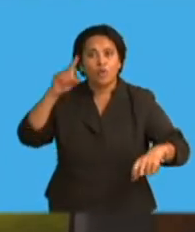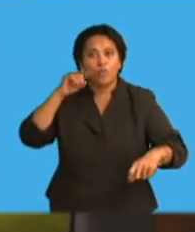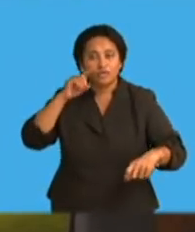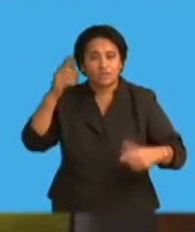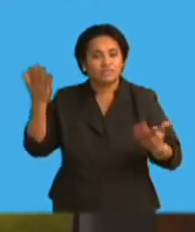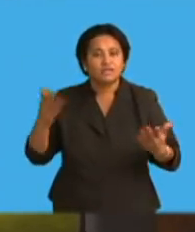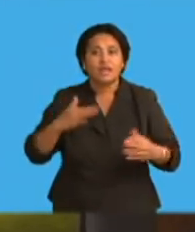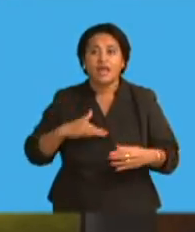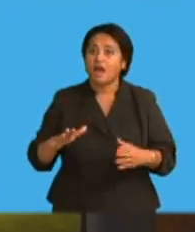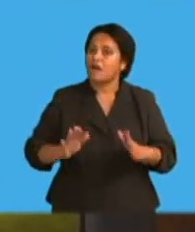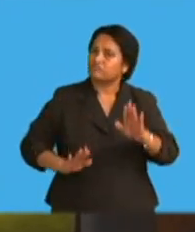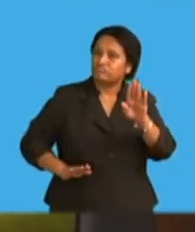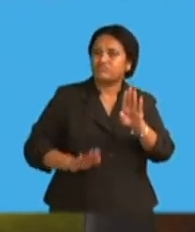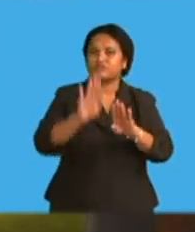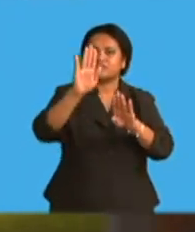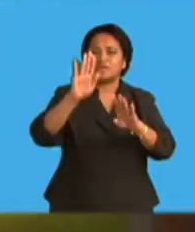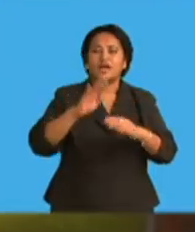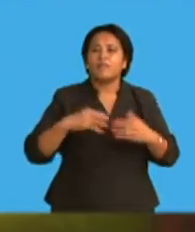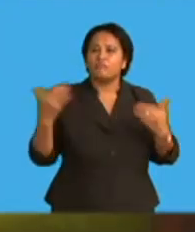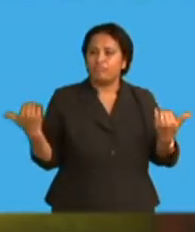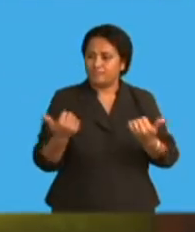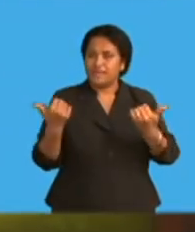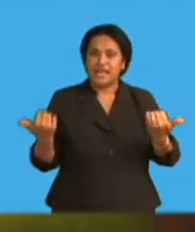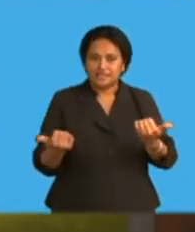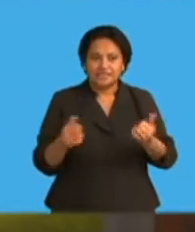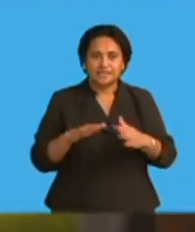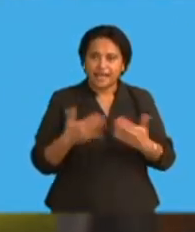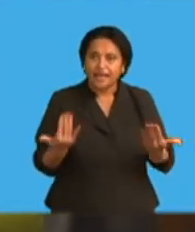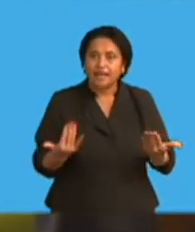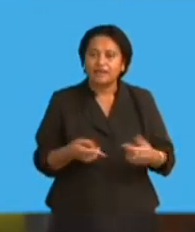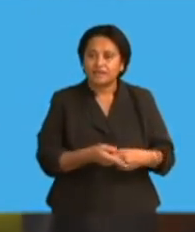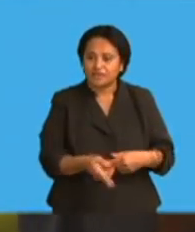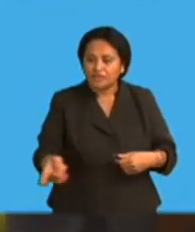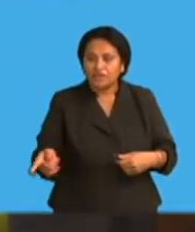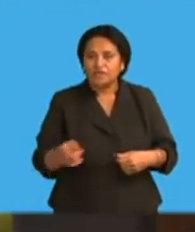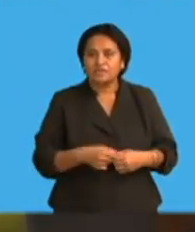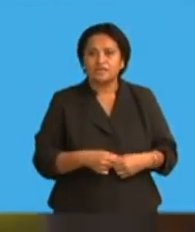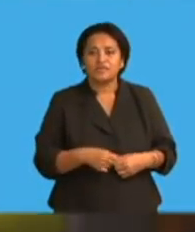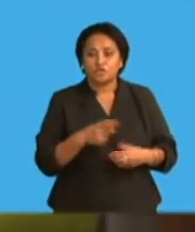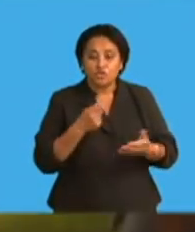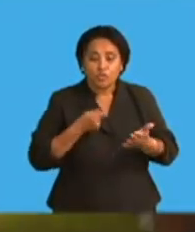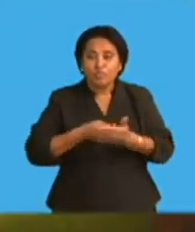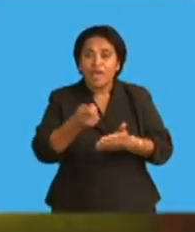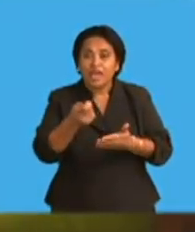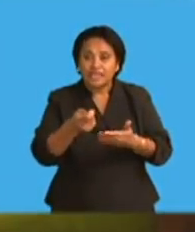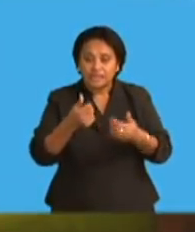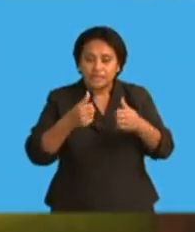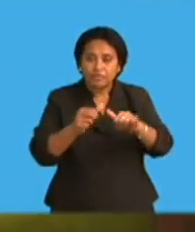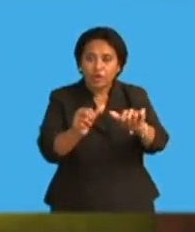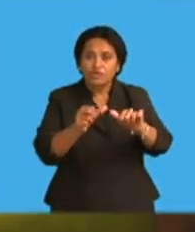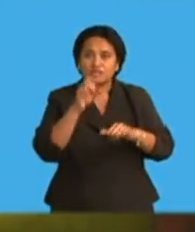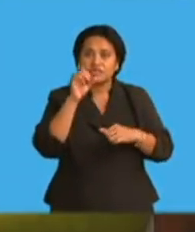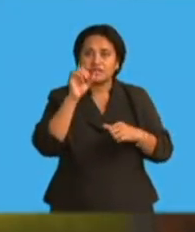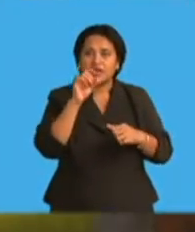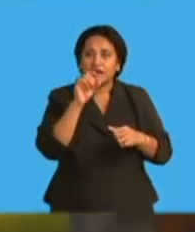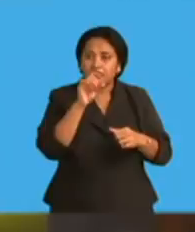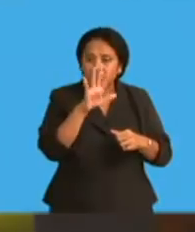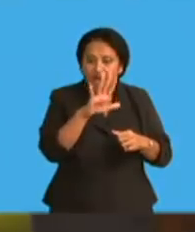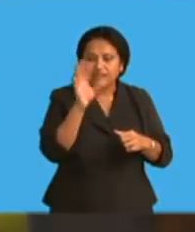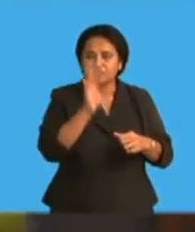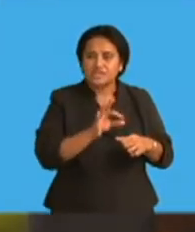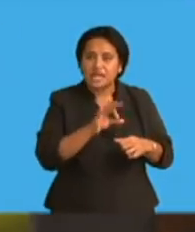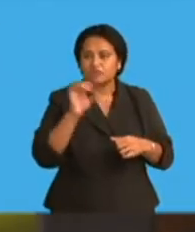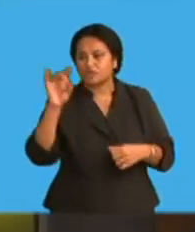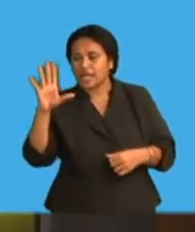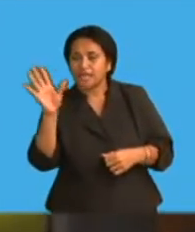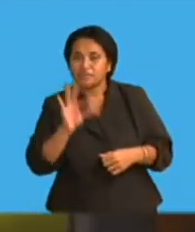been. Highest it's ever been. People are languishing. You have to pay a deposit 10%, 5%. Some of them did not pay, others paid,